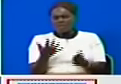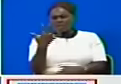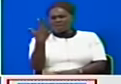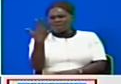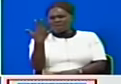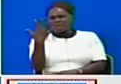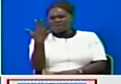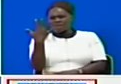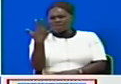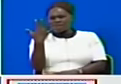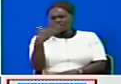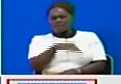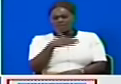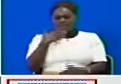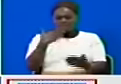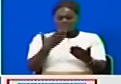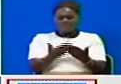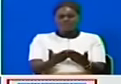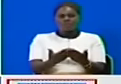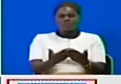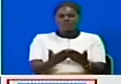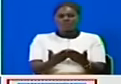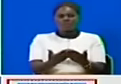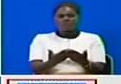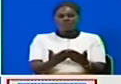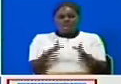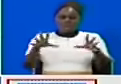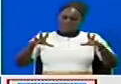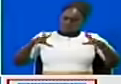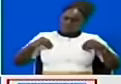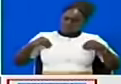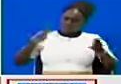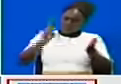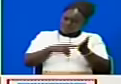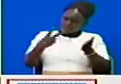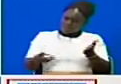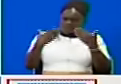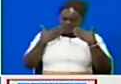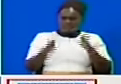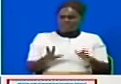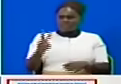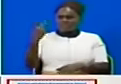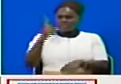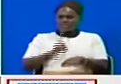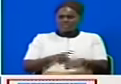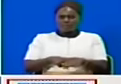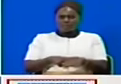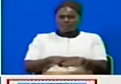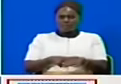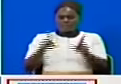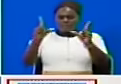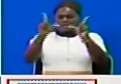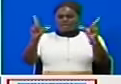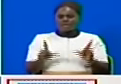midnight. That is it. Thank you very much, Mr. Mushiri. He has conceded defeat. That is the second time that he's doing so. Linda, that